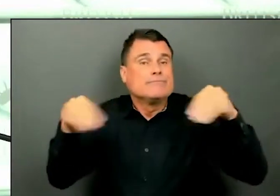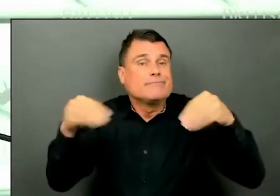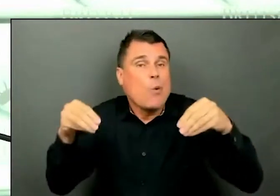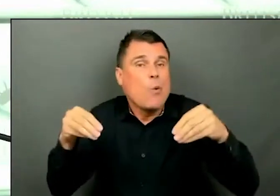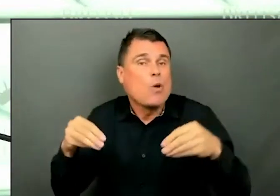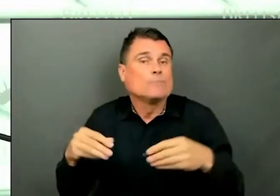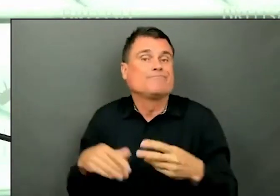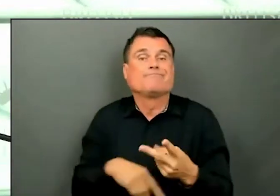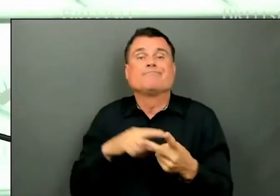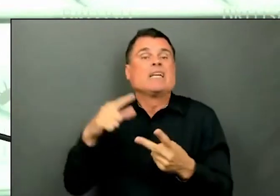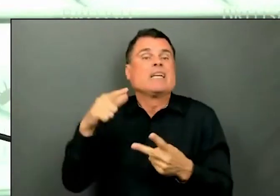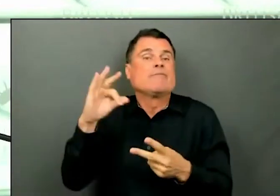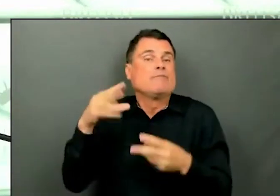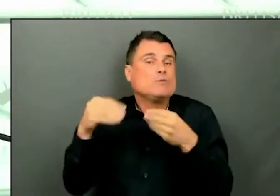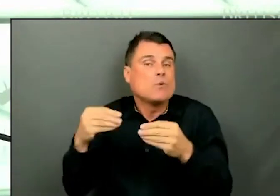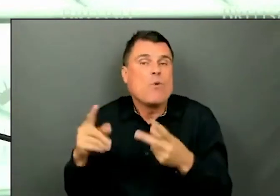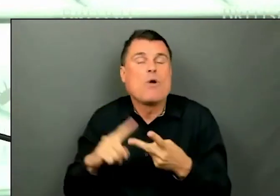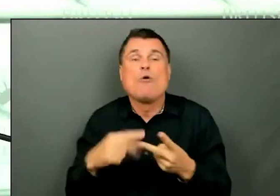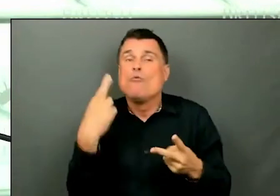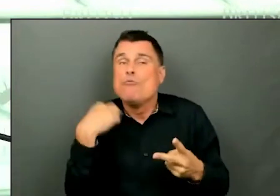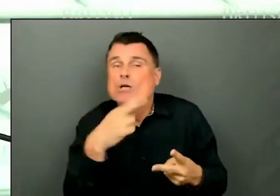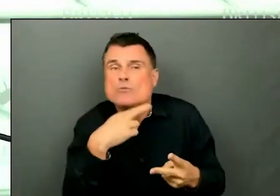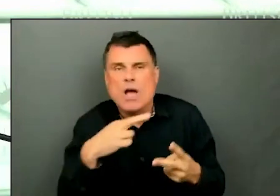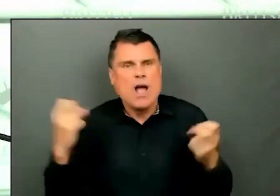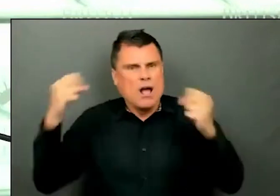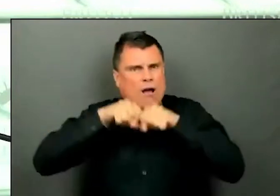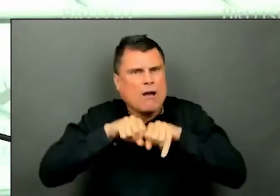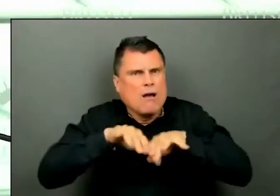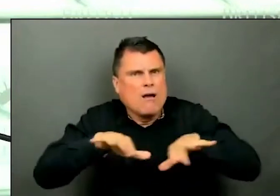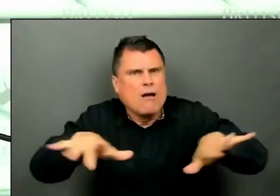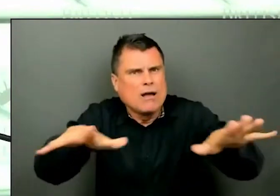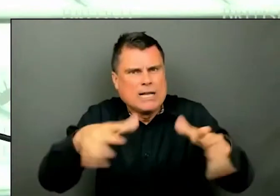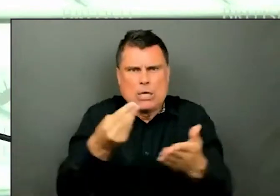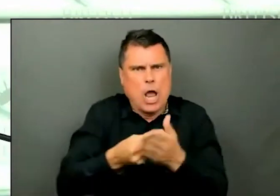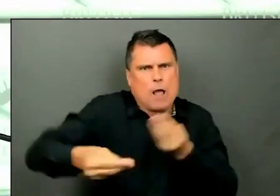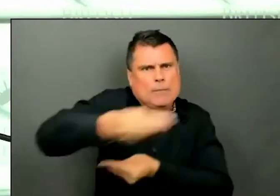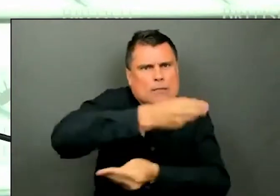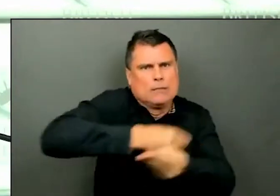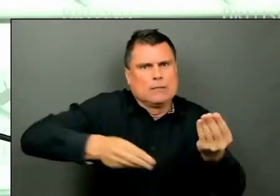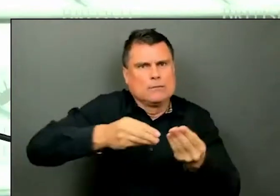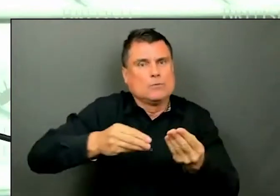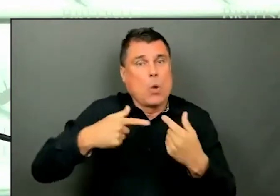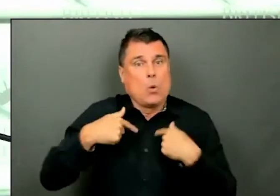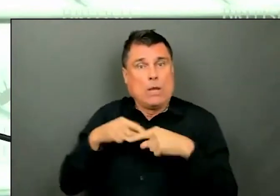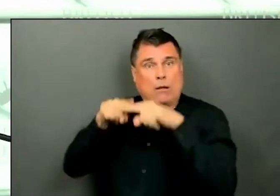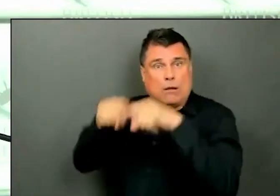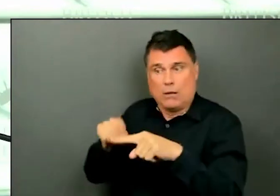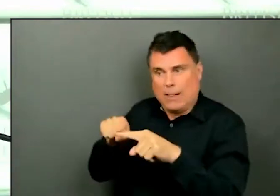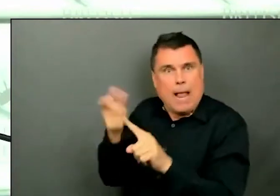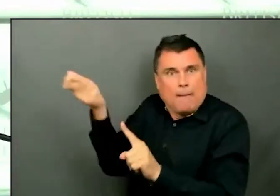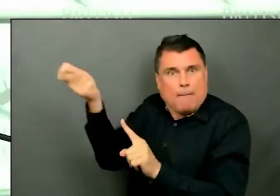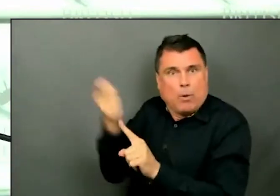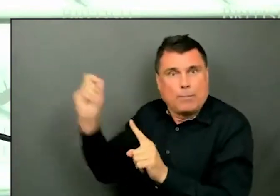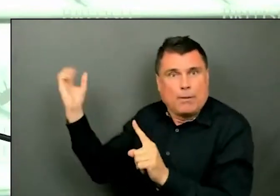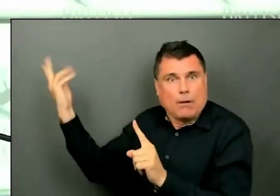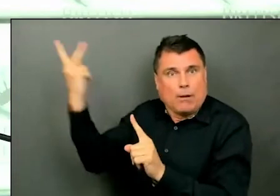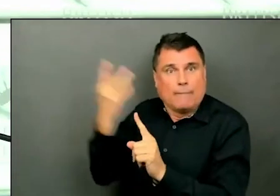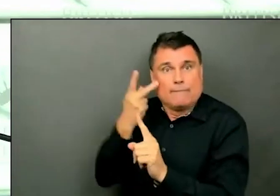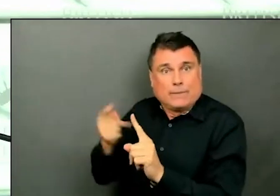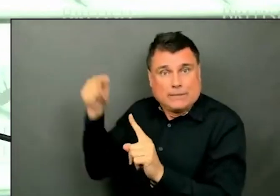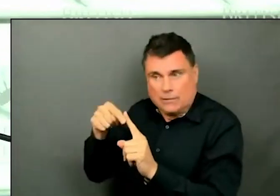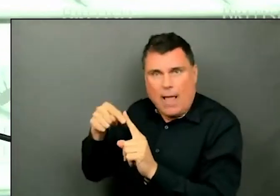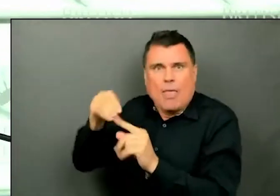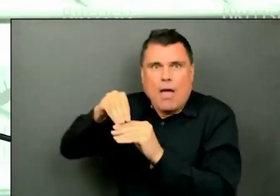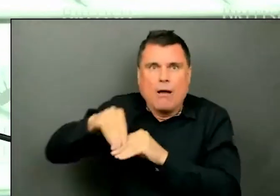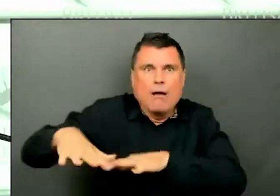to make these regional destinations and experiences accessible for travelers. Today's announcement means we're taking action